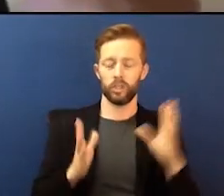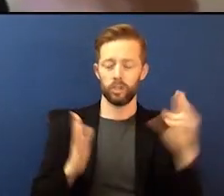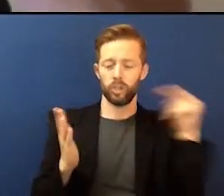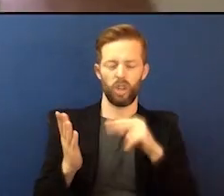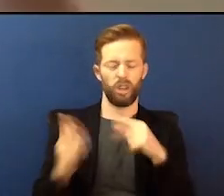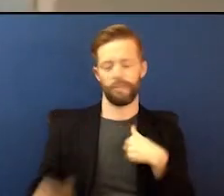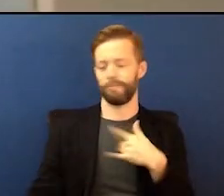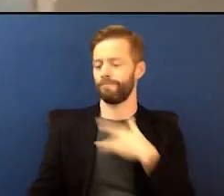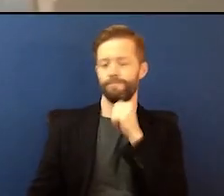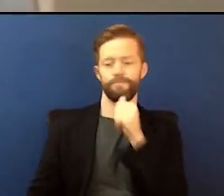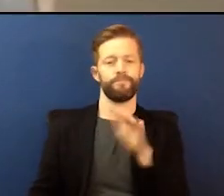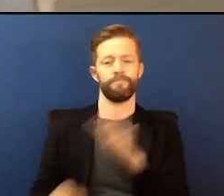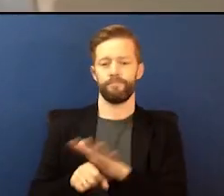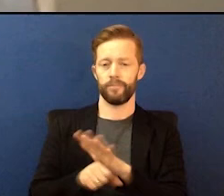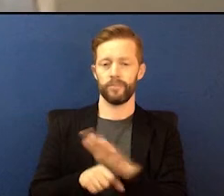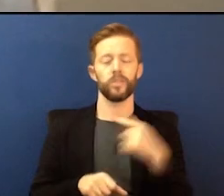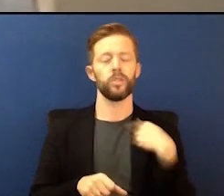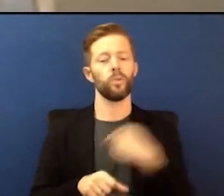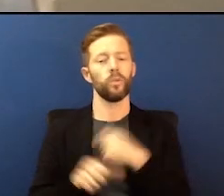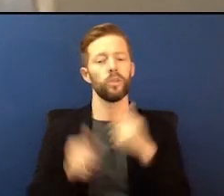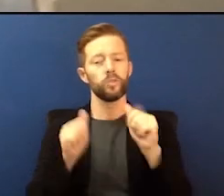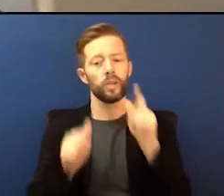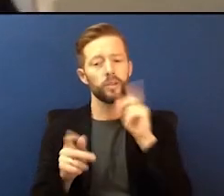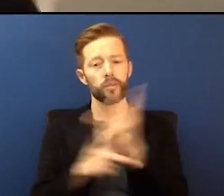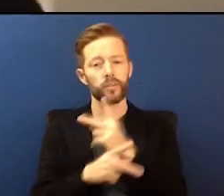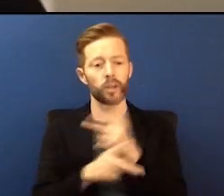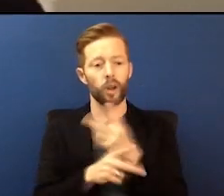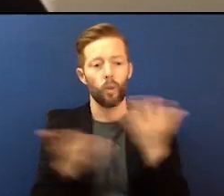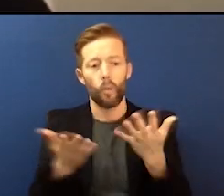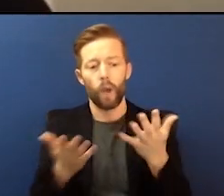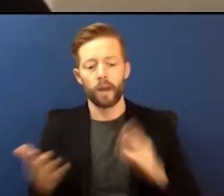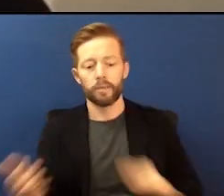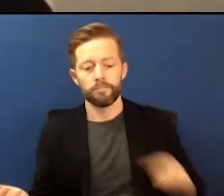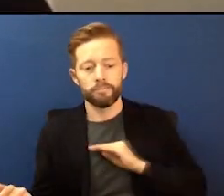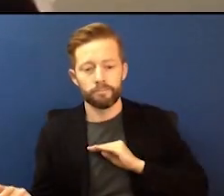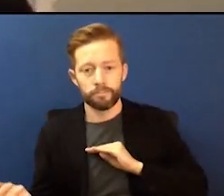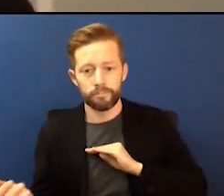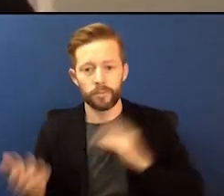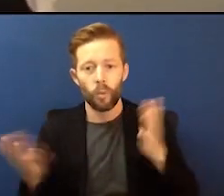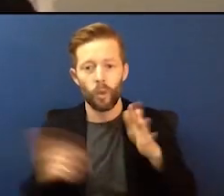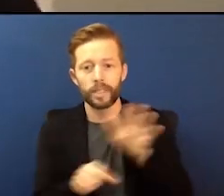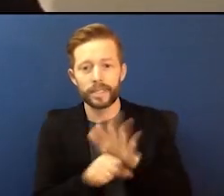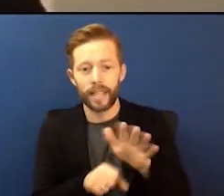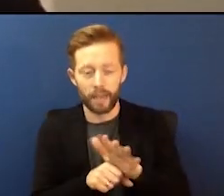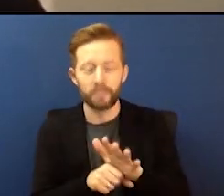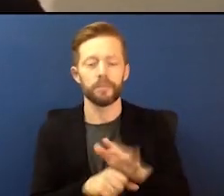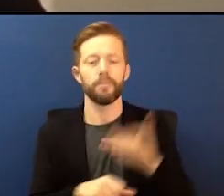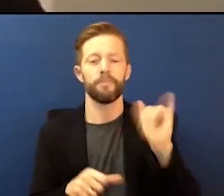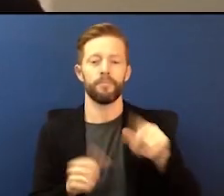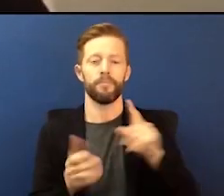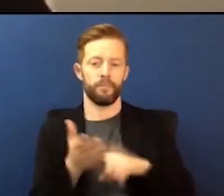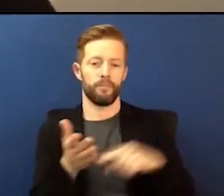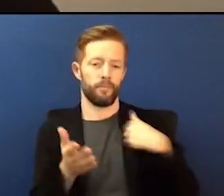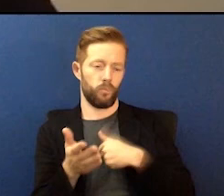enough. So we're trying to figure out what is enough, and that's what